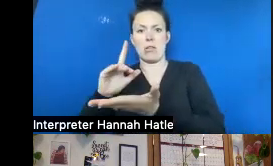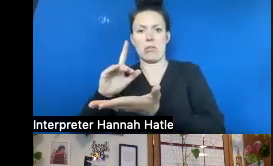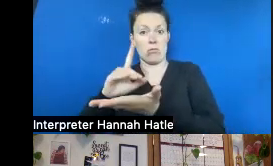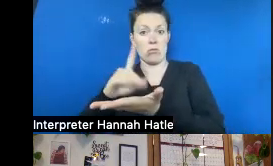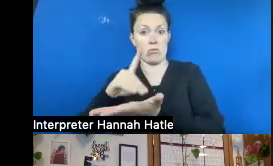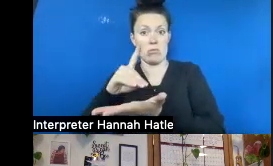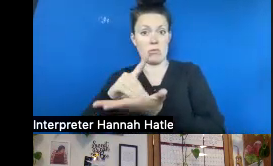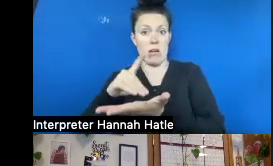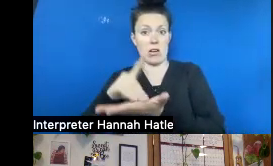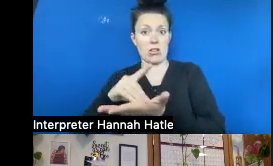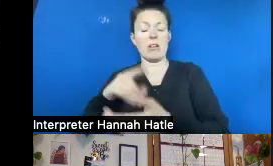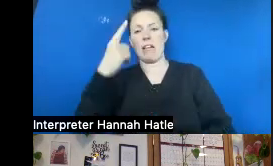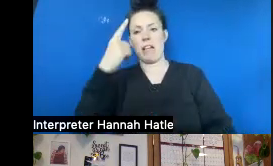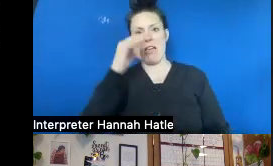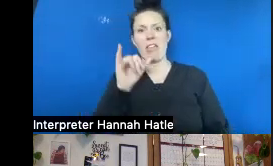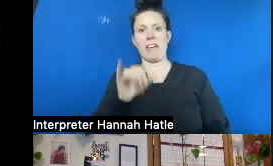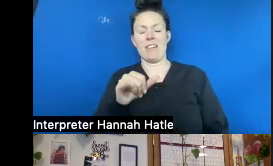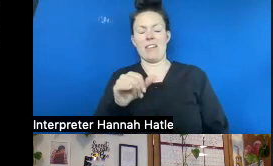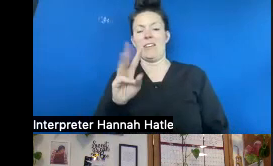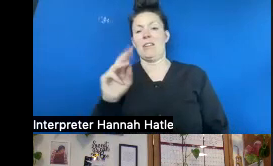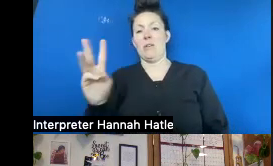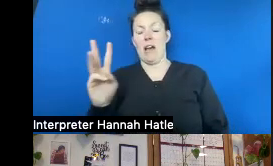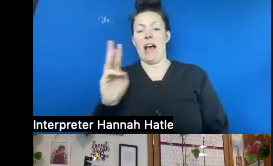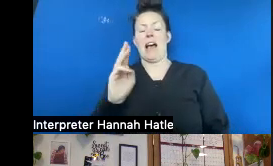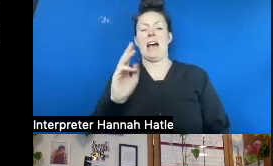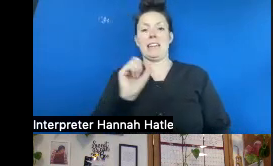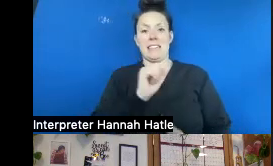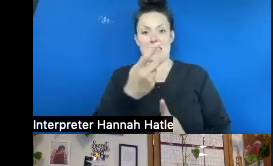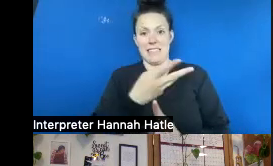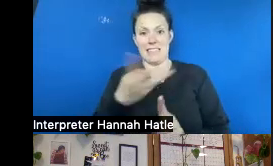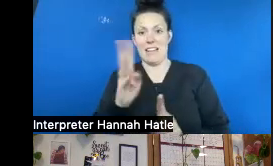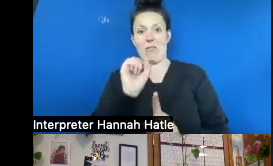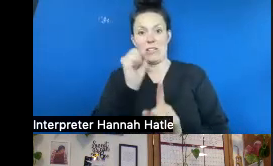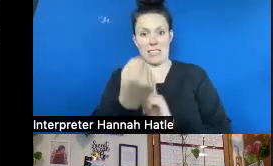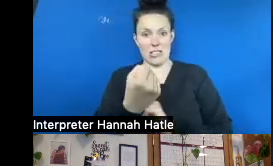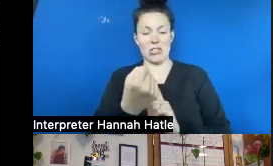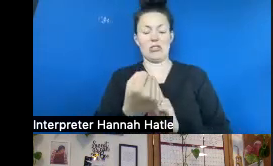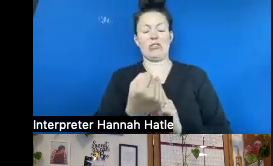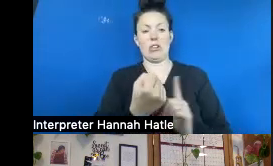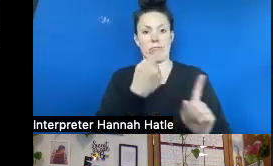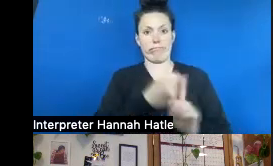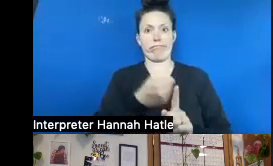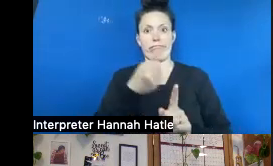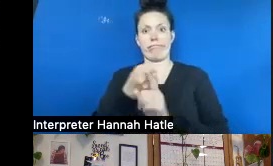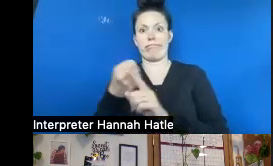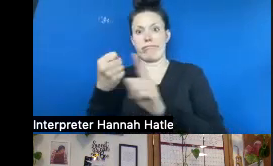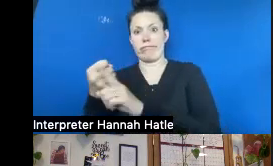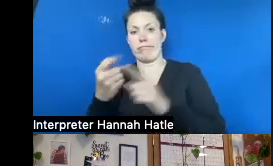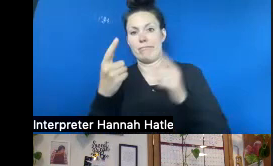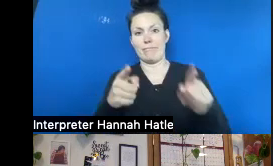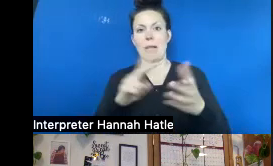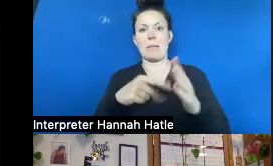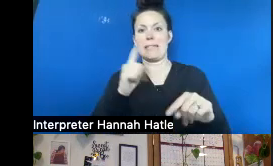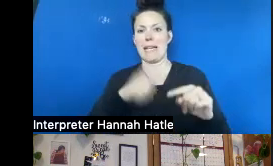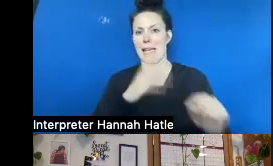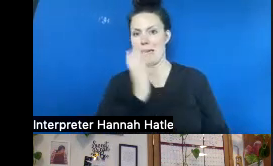creator works with me, like sets me up several times so I can't ignore something that is clearly ignored, so I can see it.